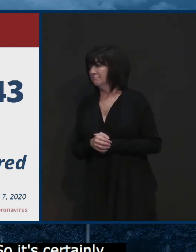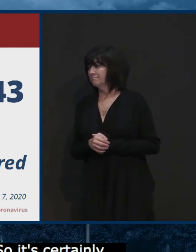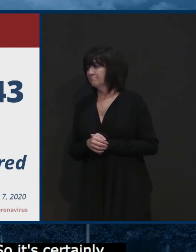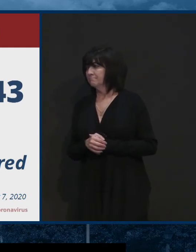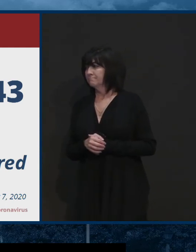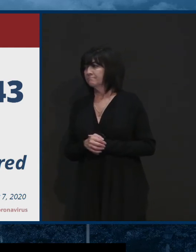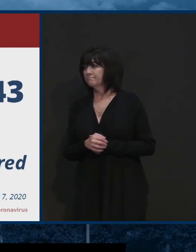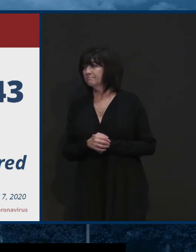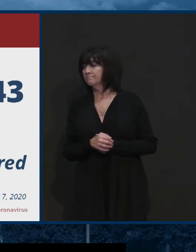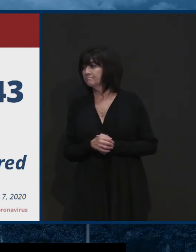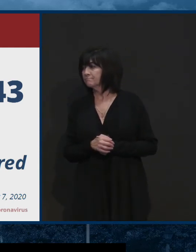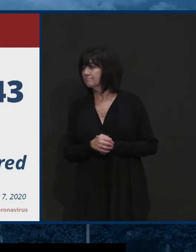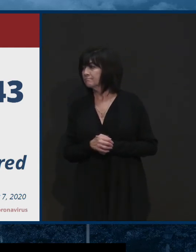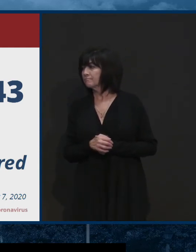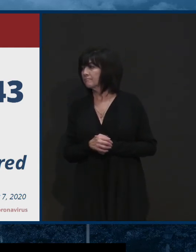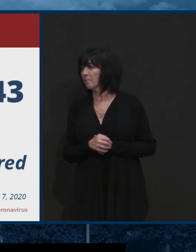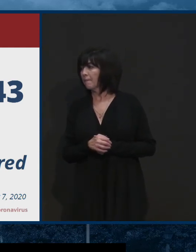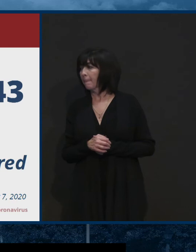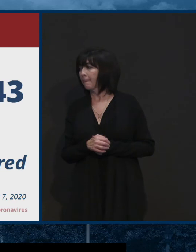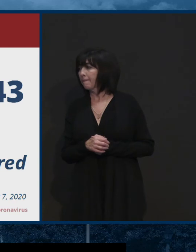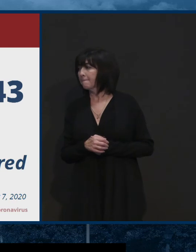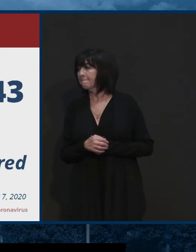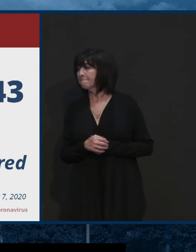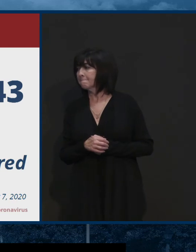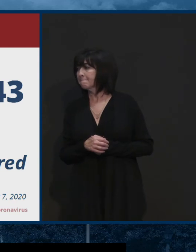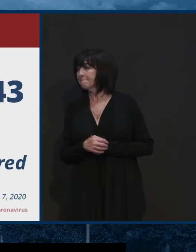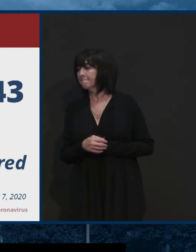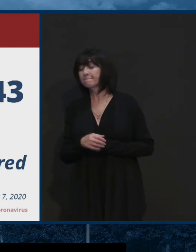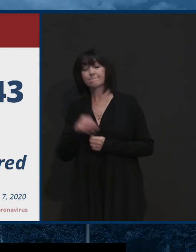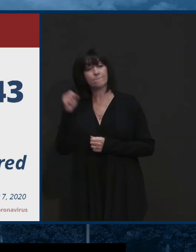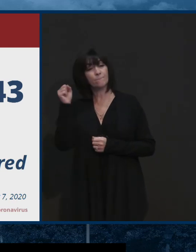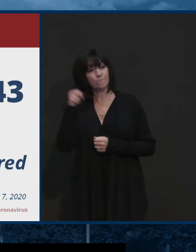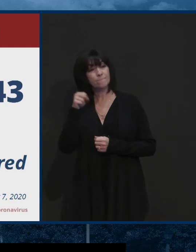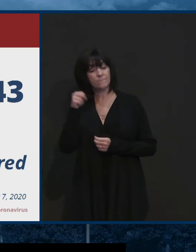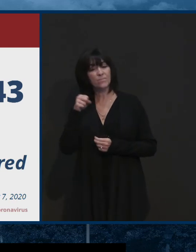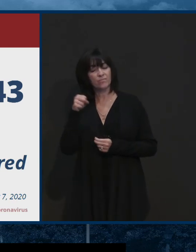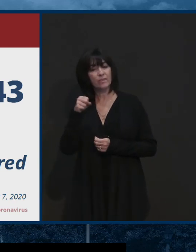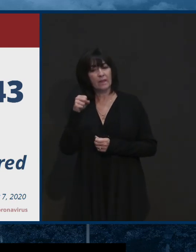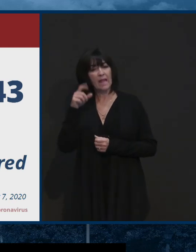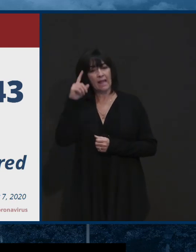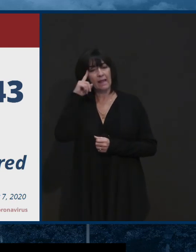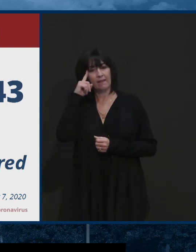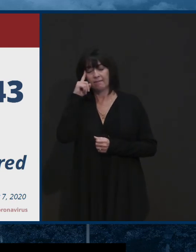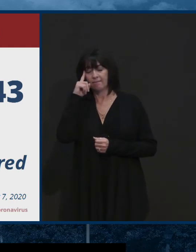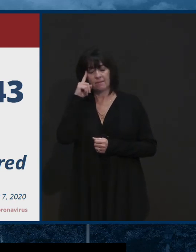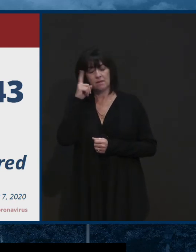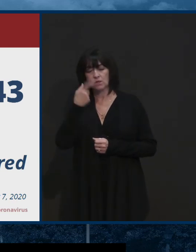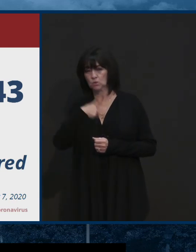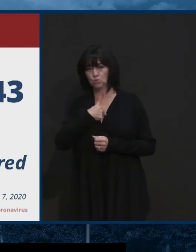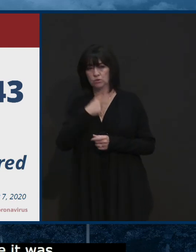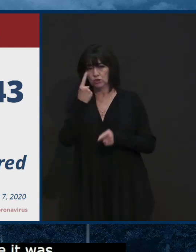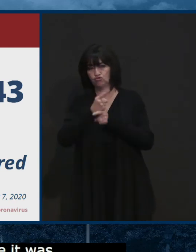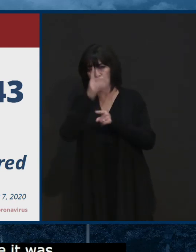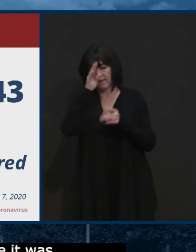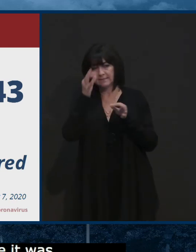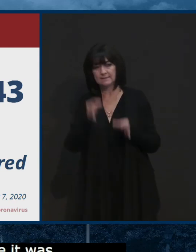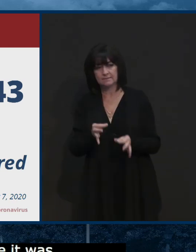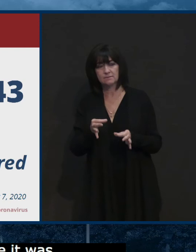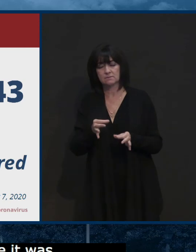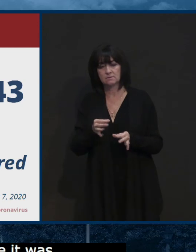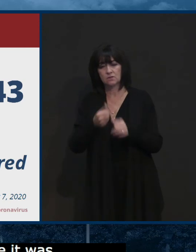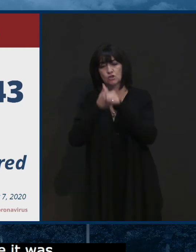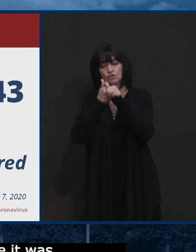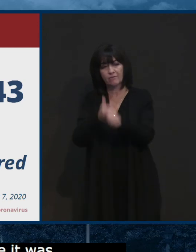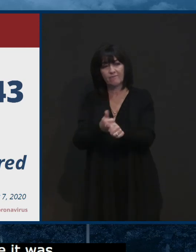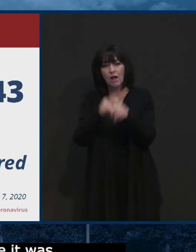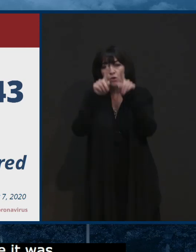Yeah, I mean, I think we all believe it was absolutely the right thing to do to move to the test-based